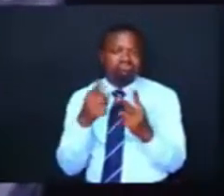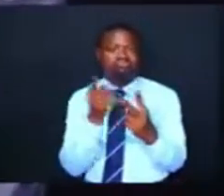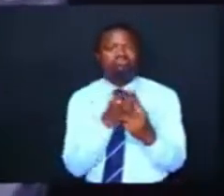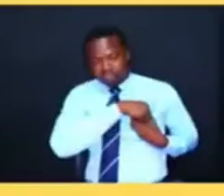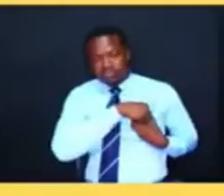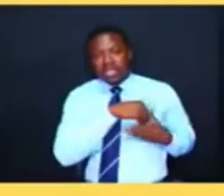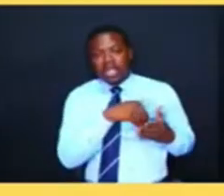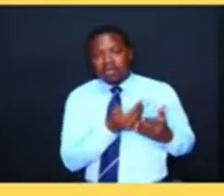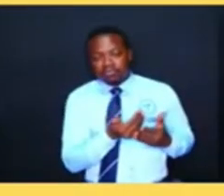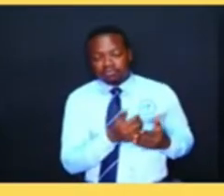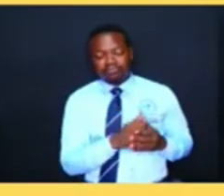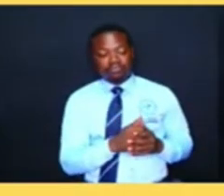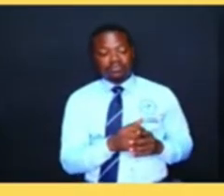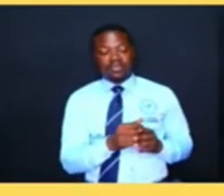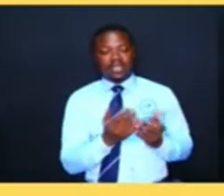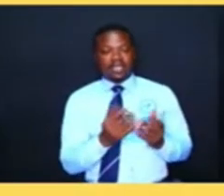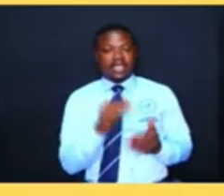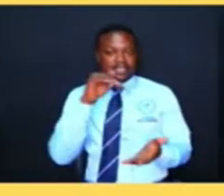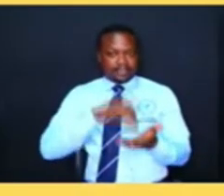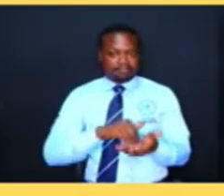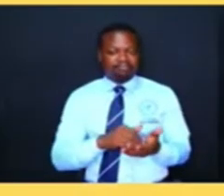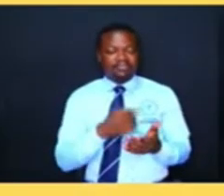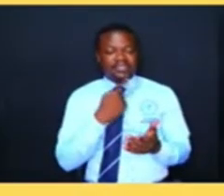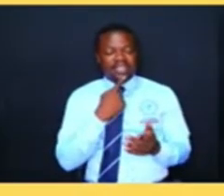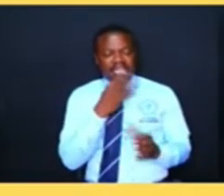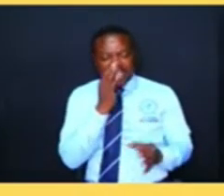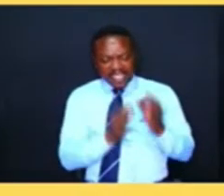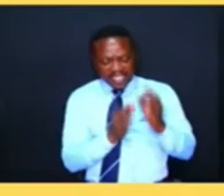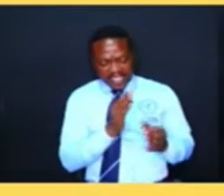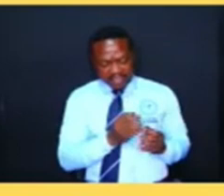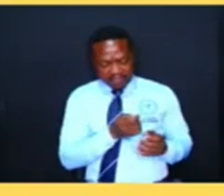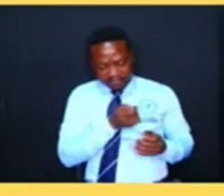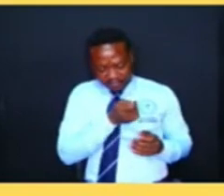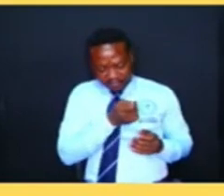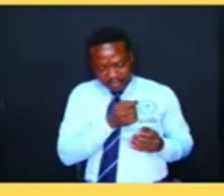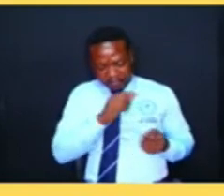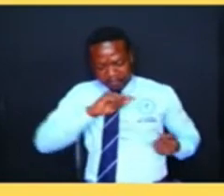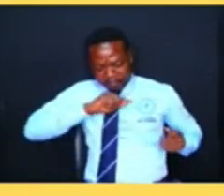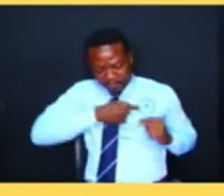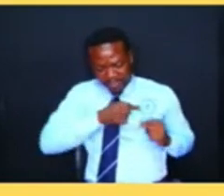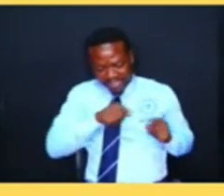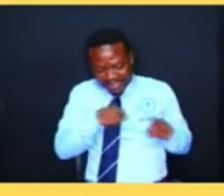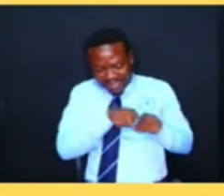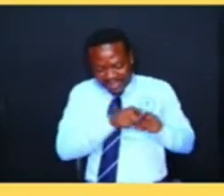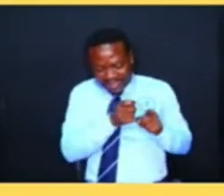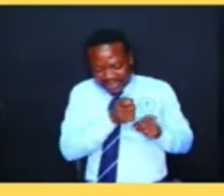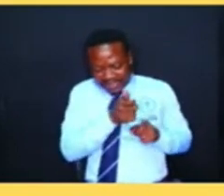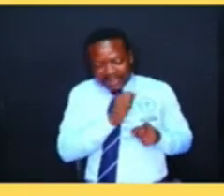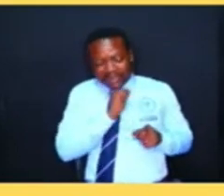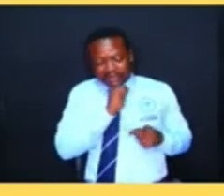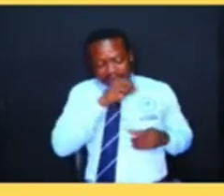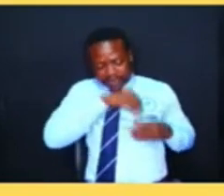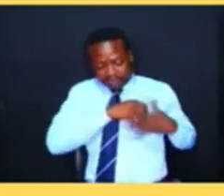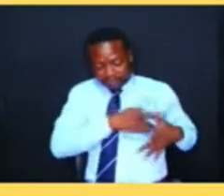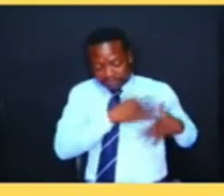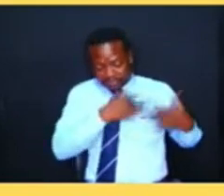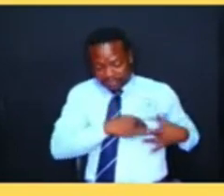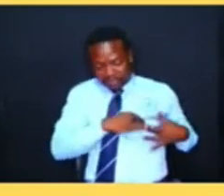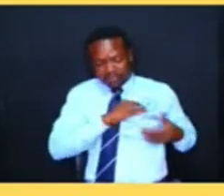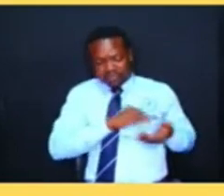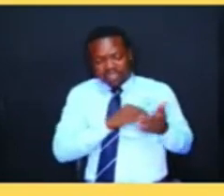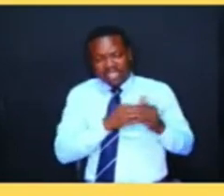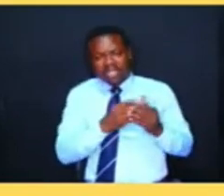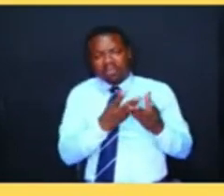one. If bitterness is a seed of resentment in the heart, then the first solution is to prevent